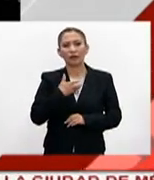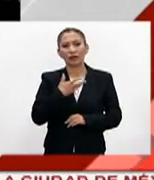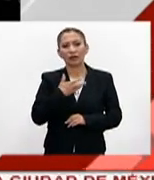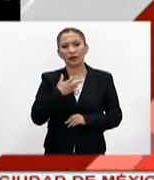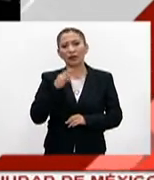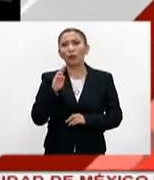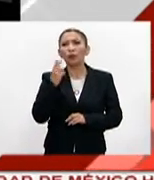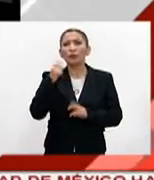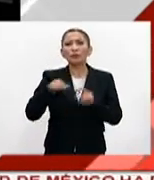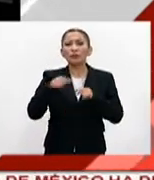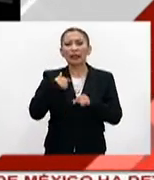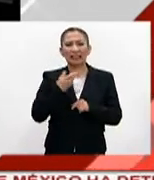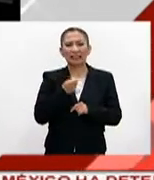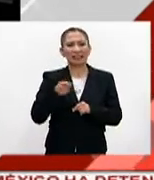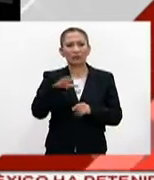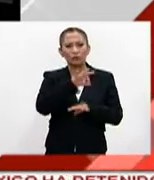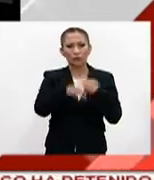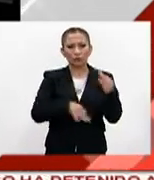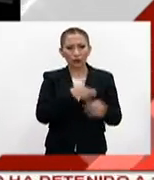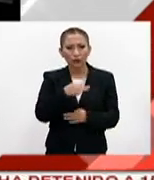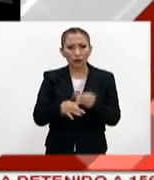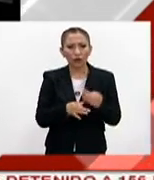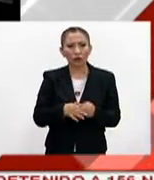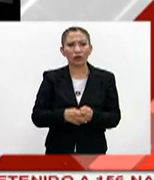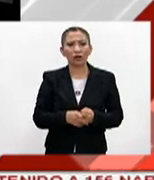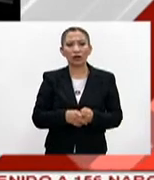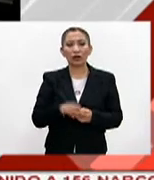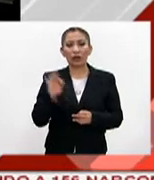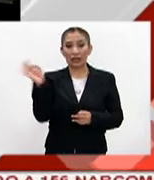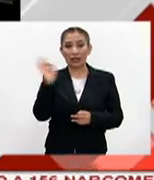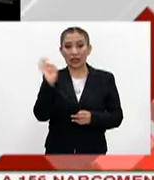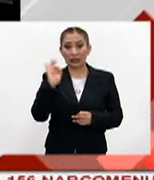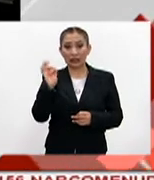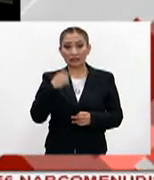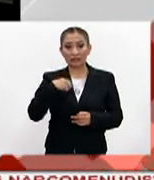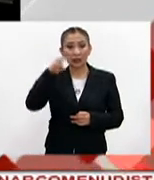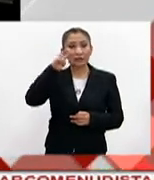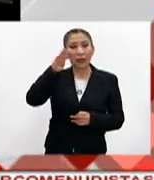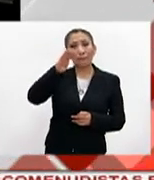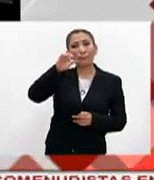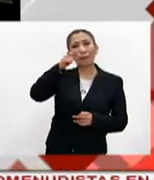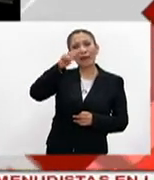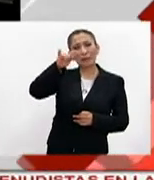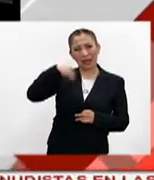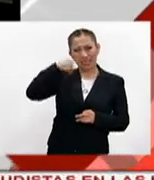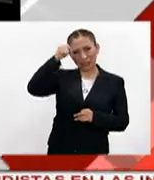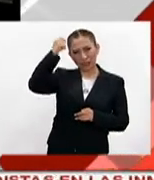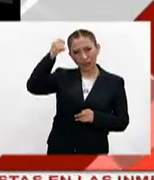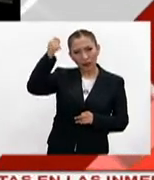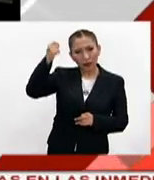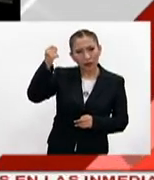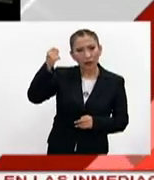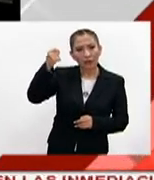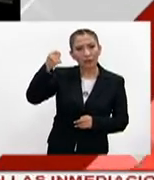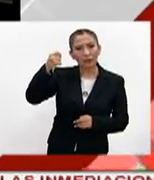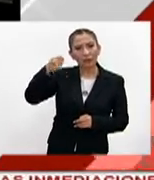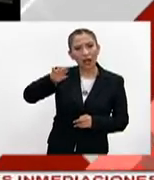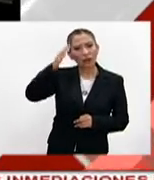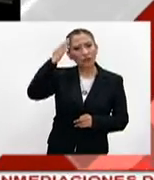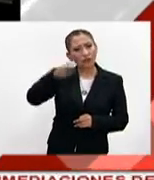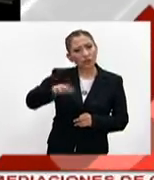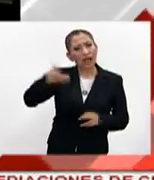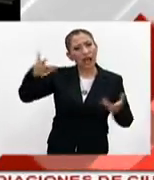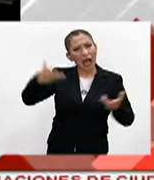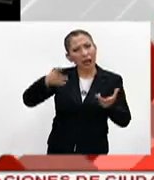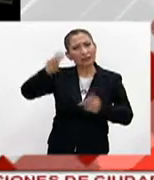the universe. But was there anything before the Big Bang? If not, what created